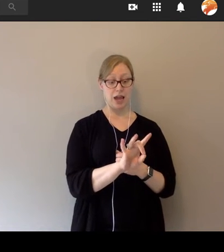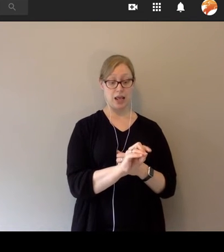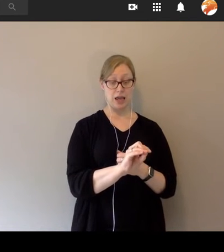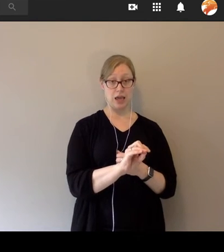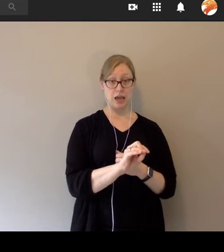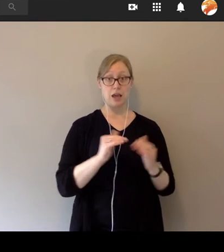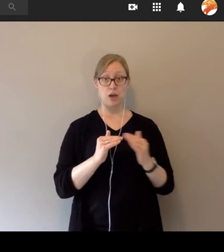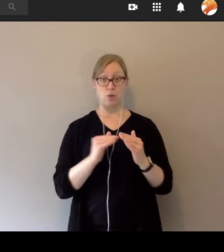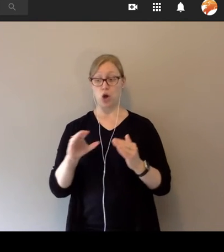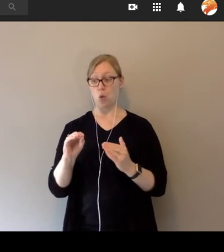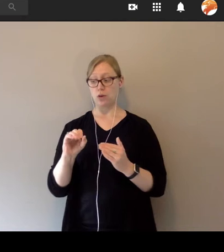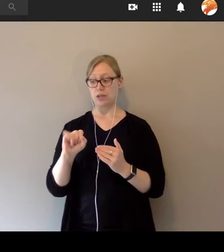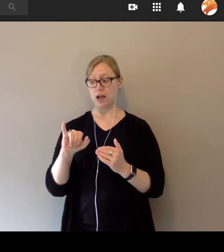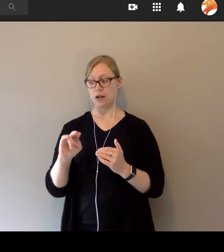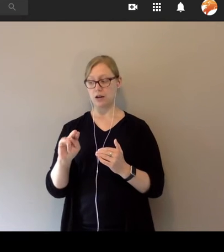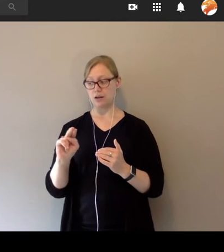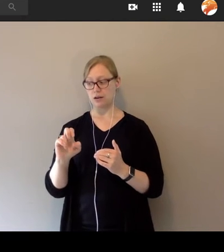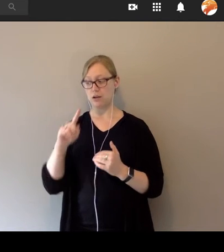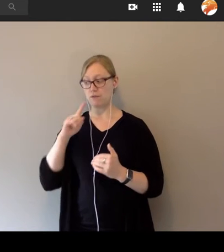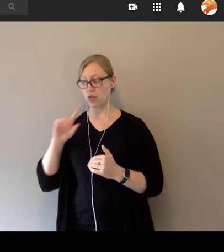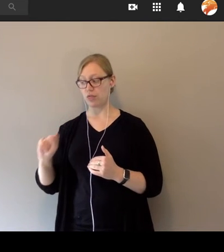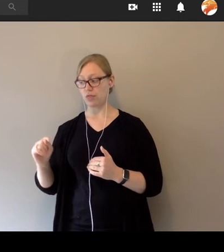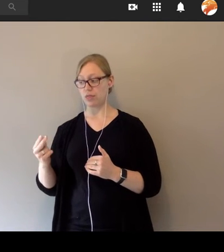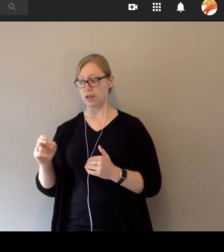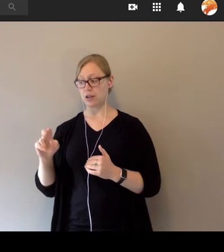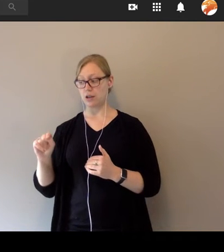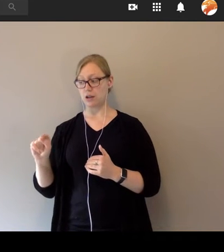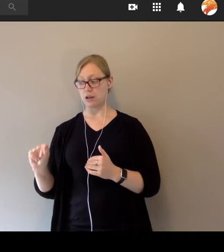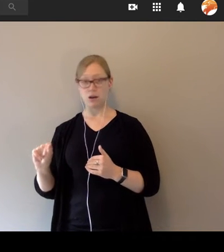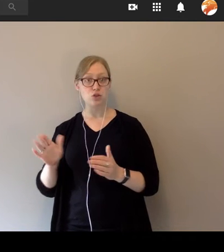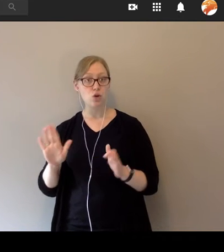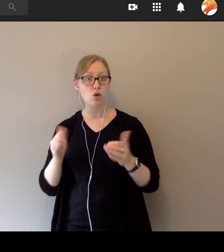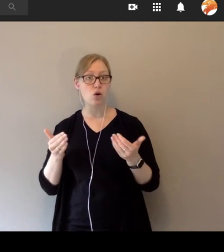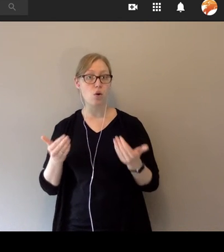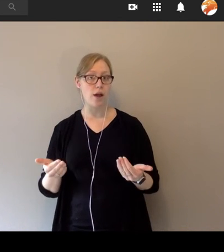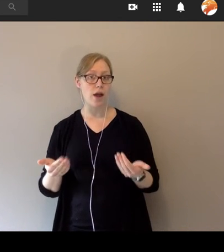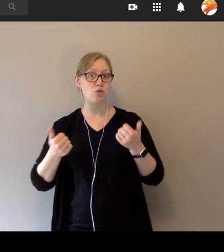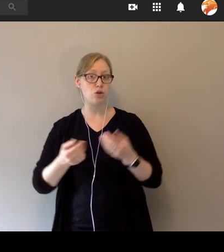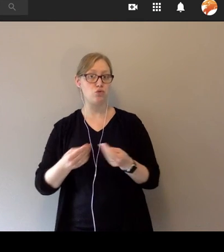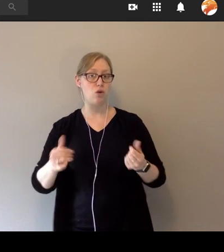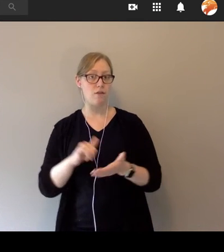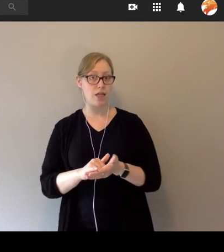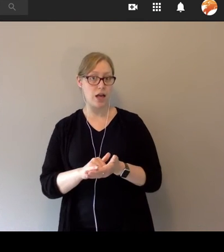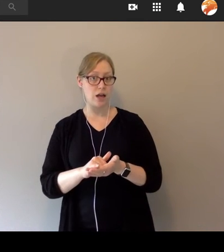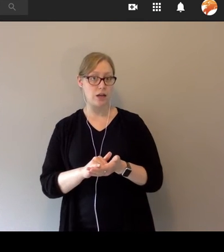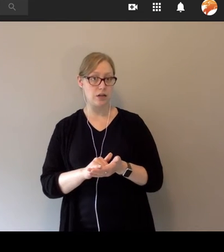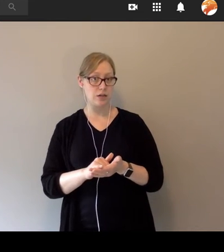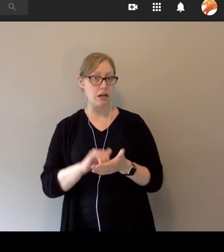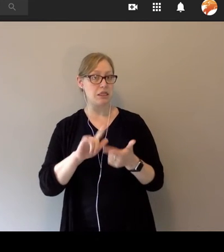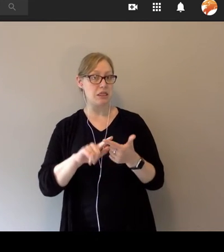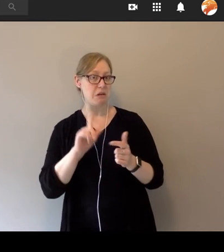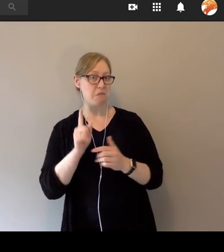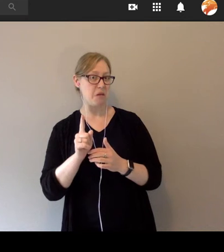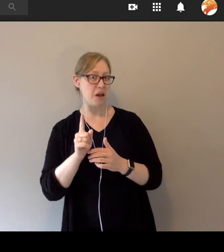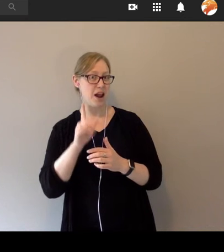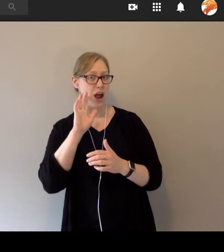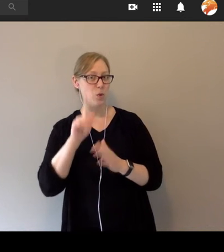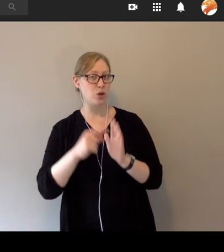So pause the video and see if you can solve that, and I will show you the answer in just a minute.